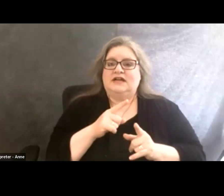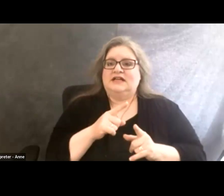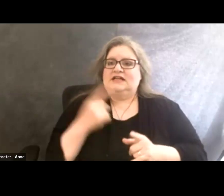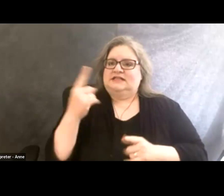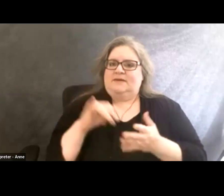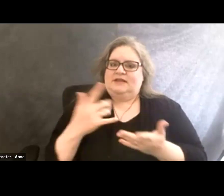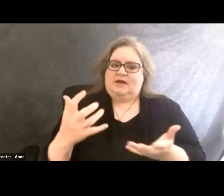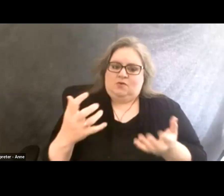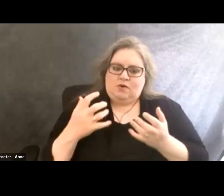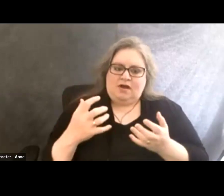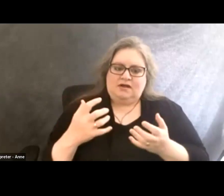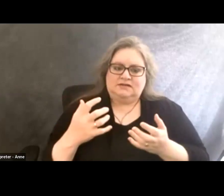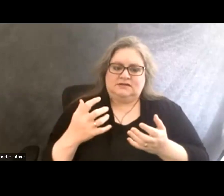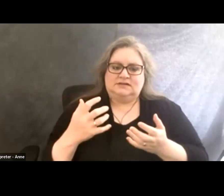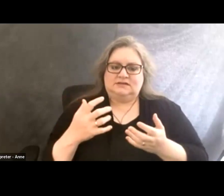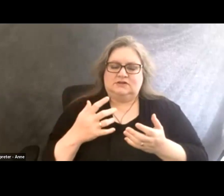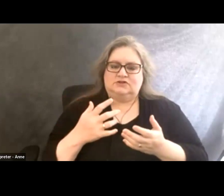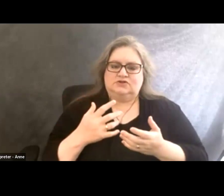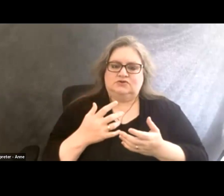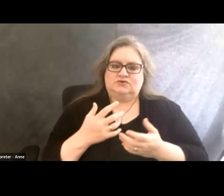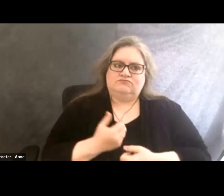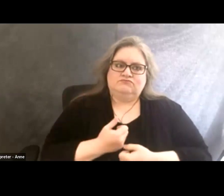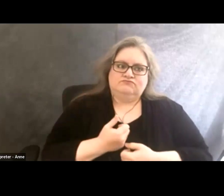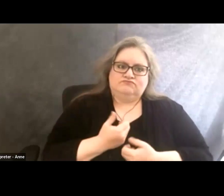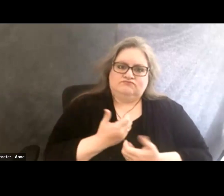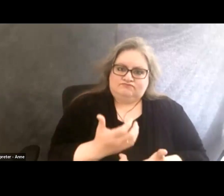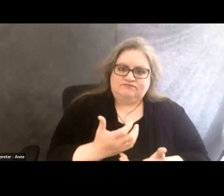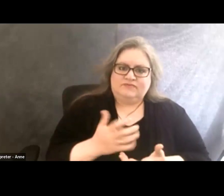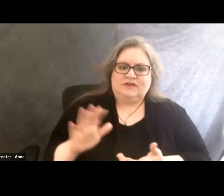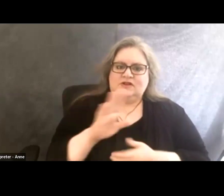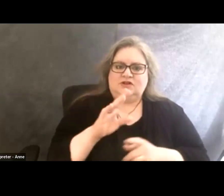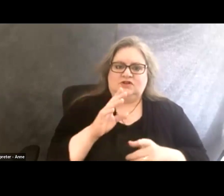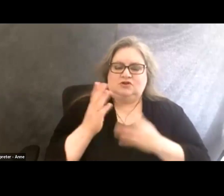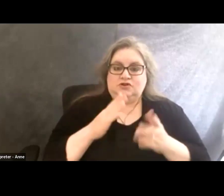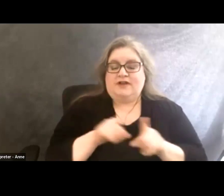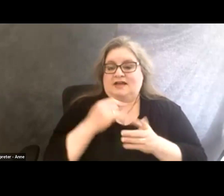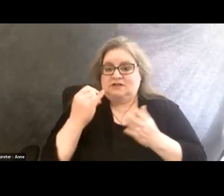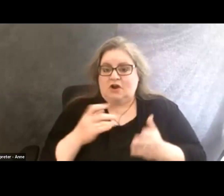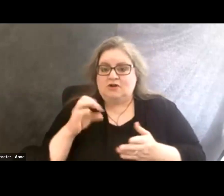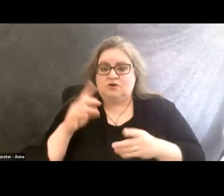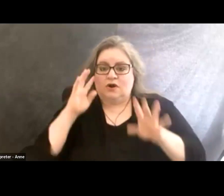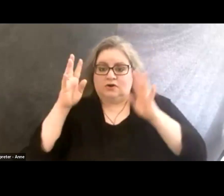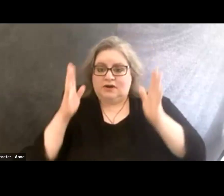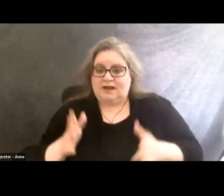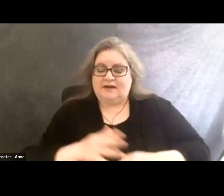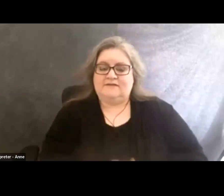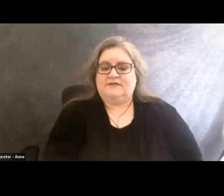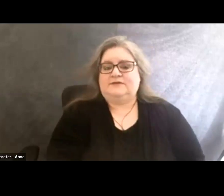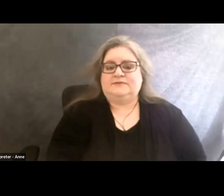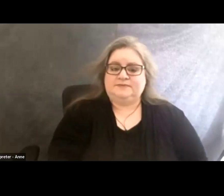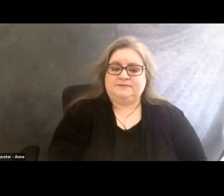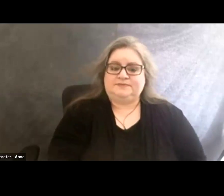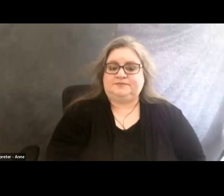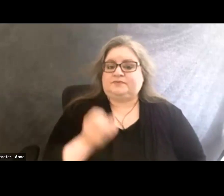someone that wants to invest in your services, and that, you know, as an artist, as a creative,